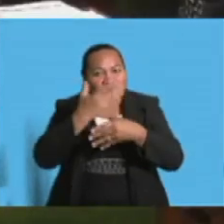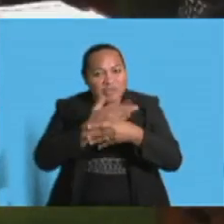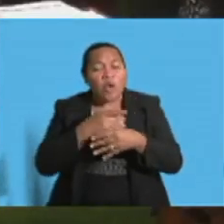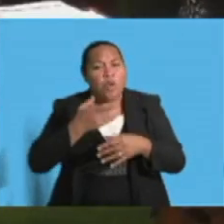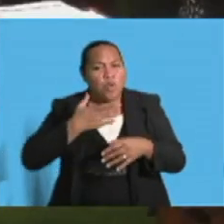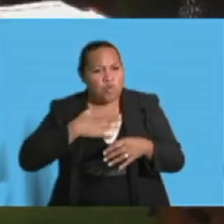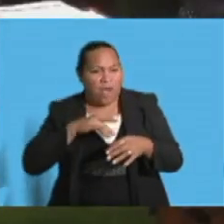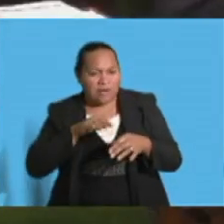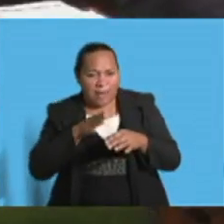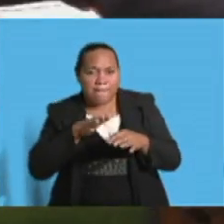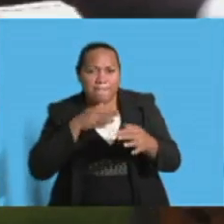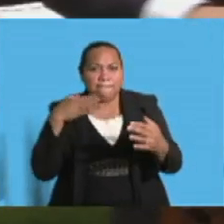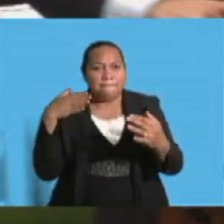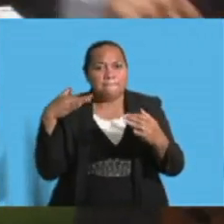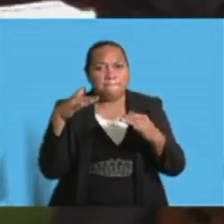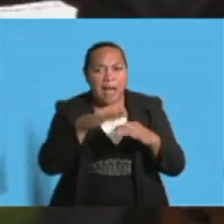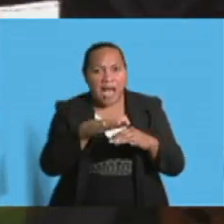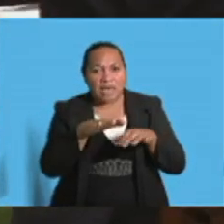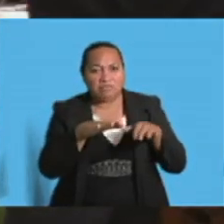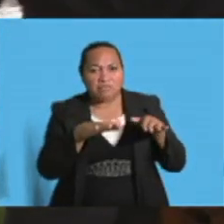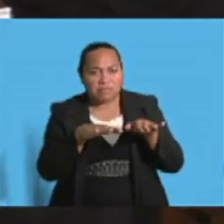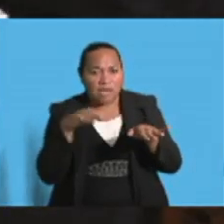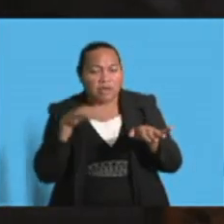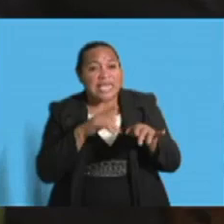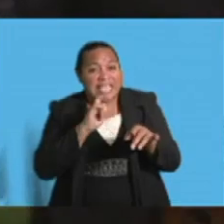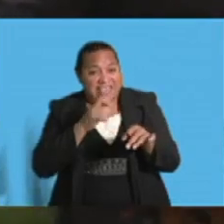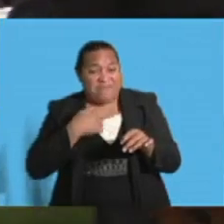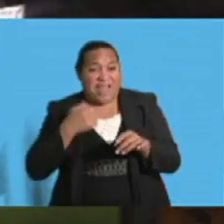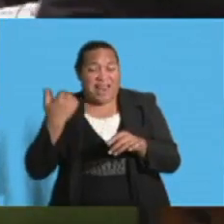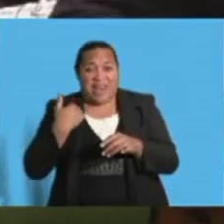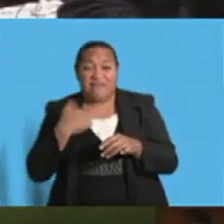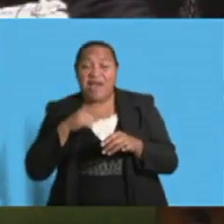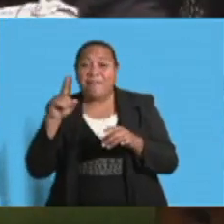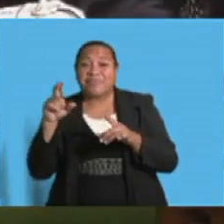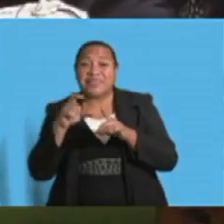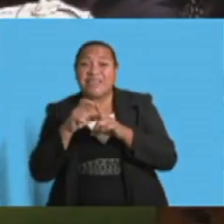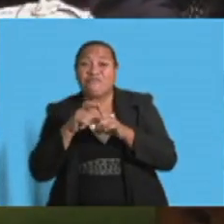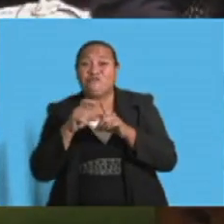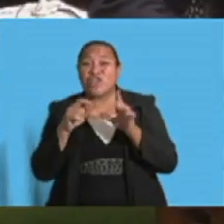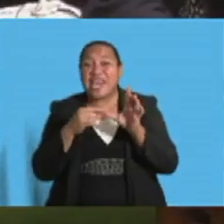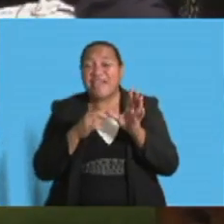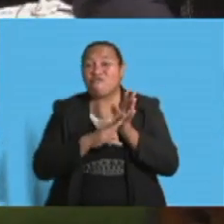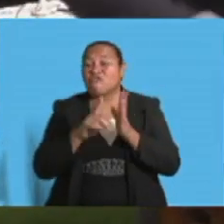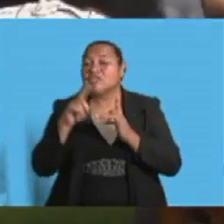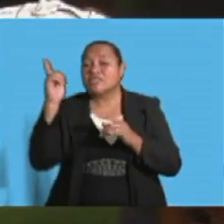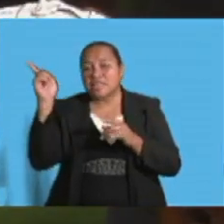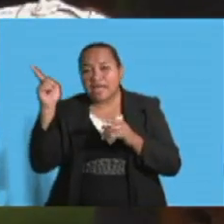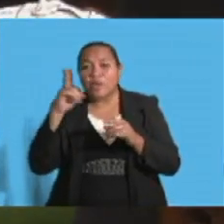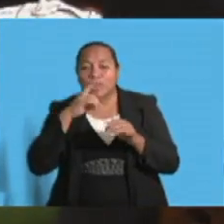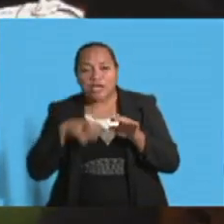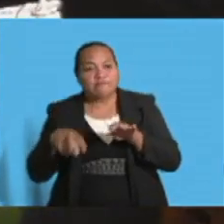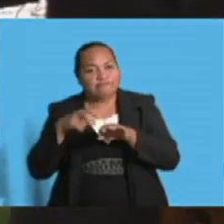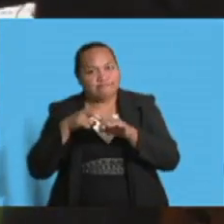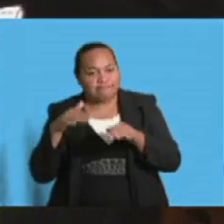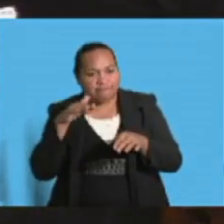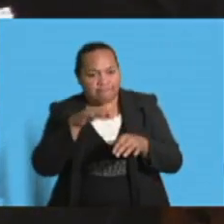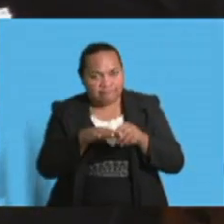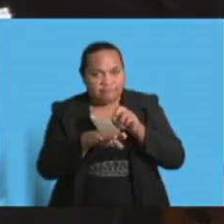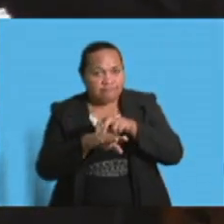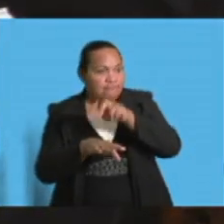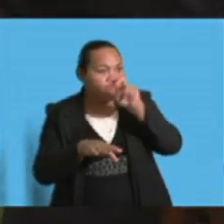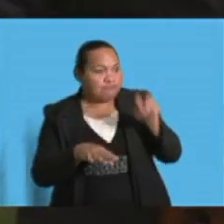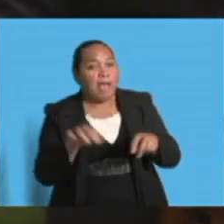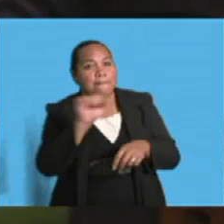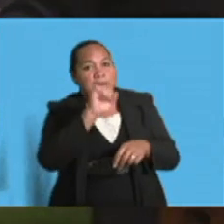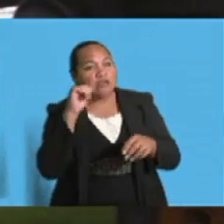bays for people to come. So for example, if I live in Davulevu, I'll come to the main road, there's an area for me to park, jump on the bus, get to work in 20